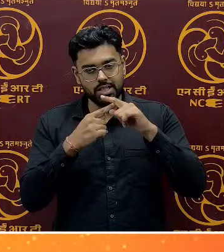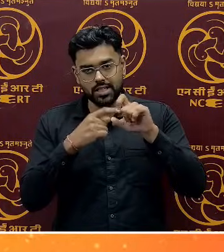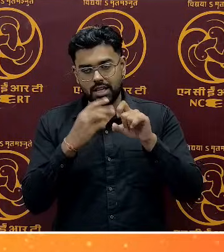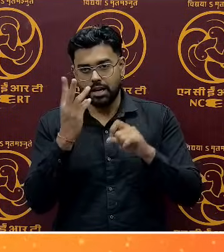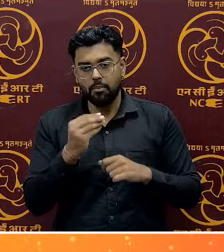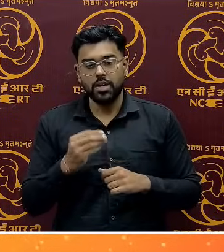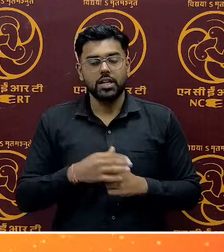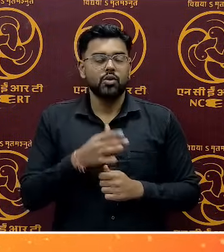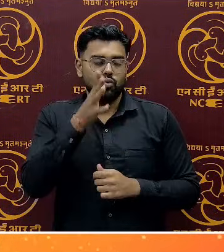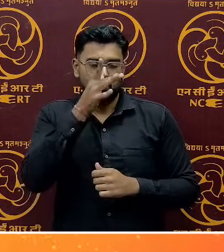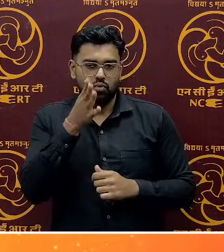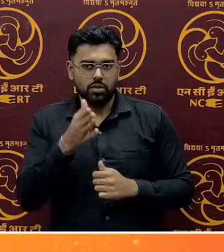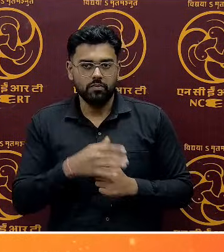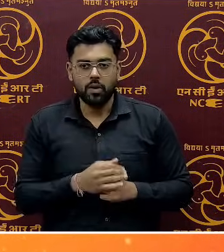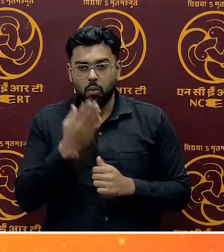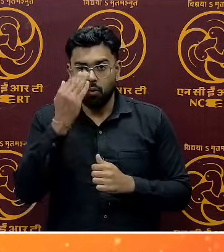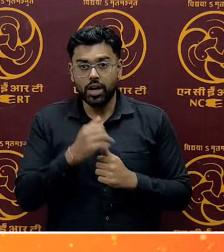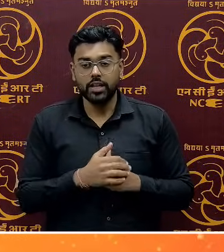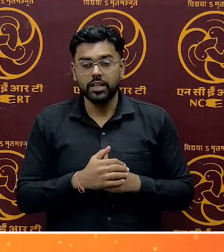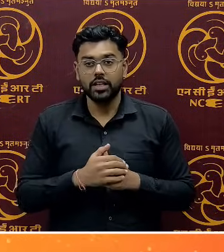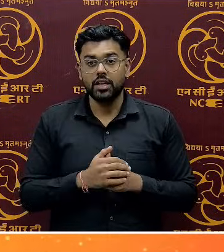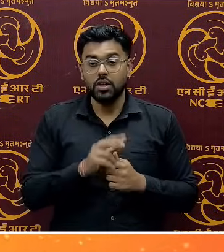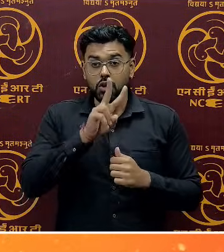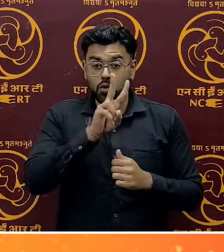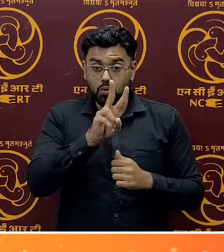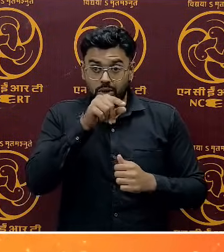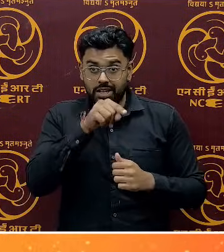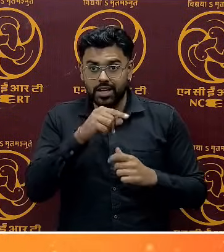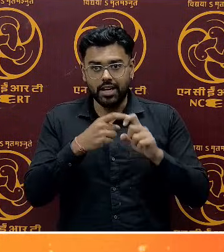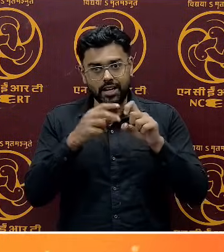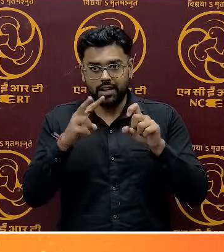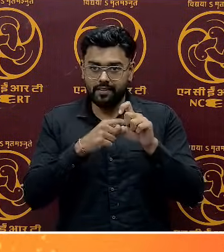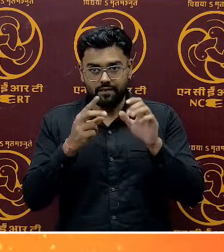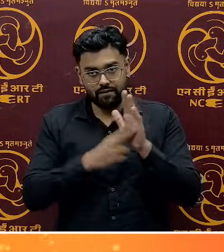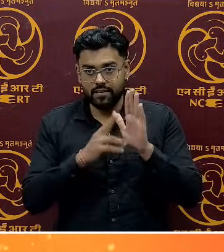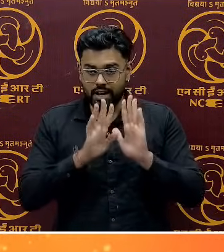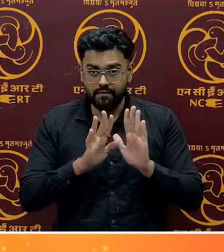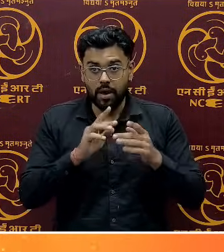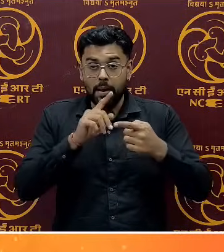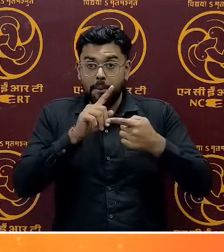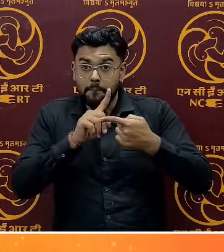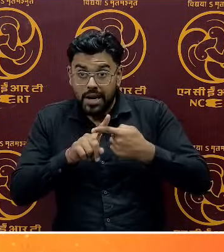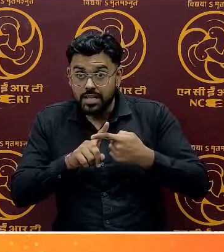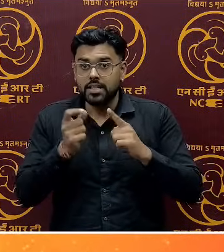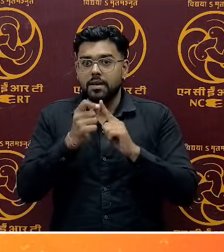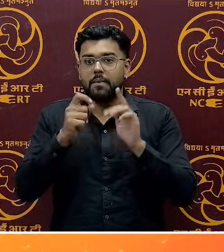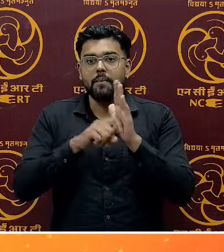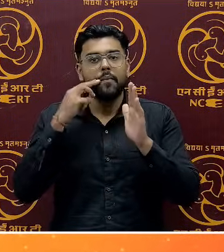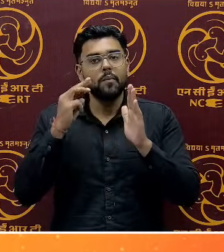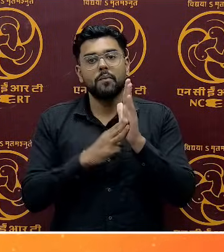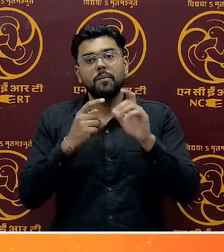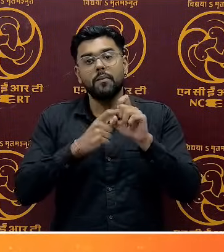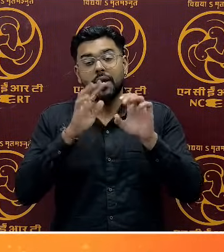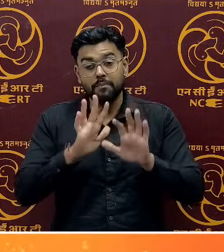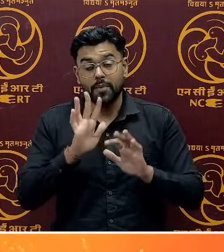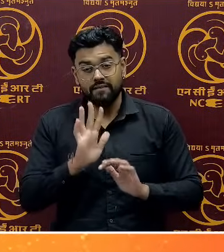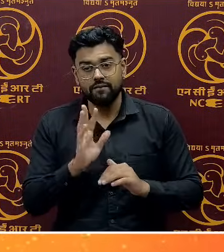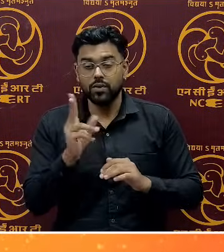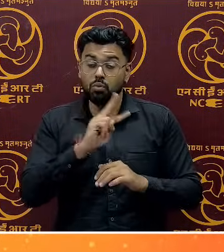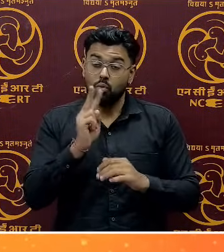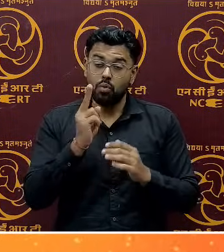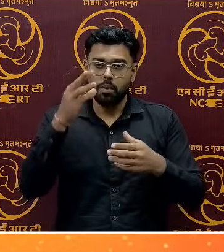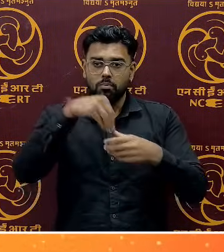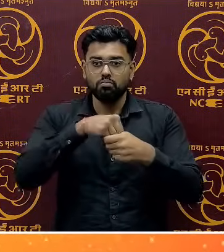because 2 is such a even number and a prime number 2. 2 in fact is the only number on the earth which is